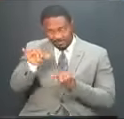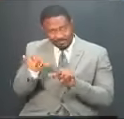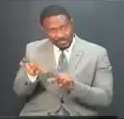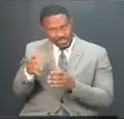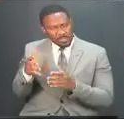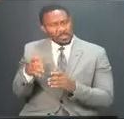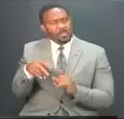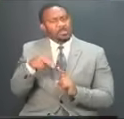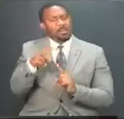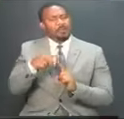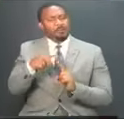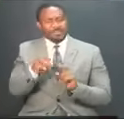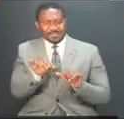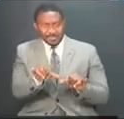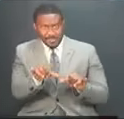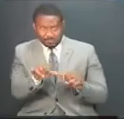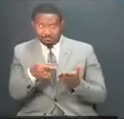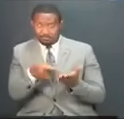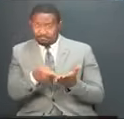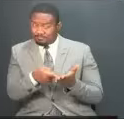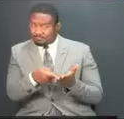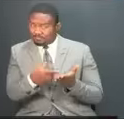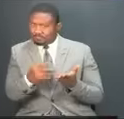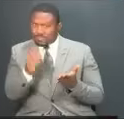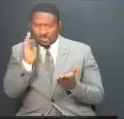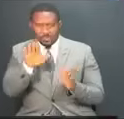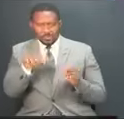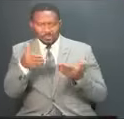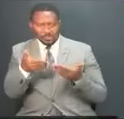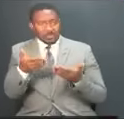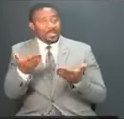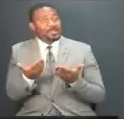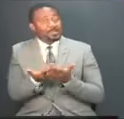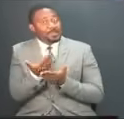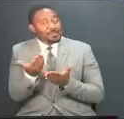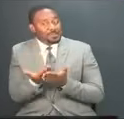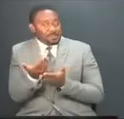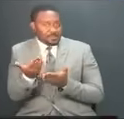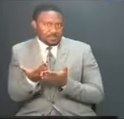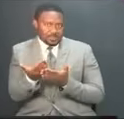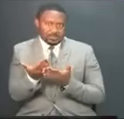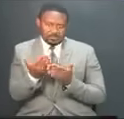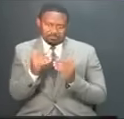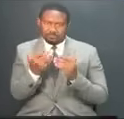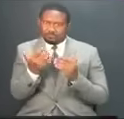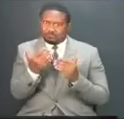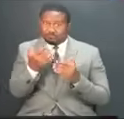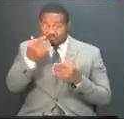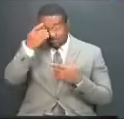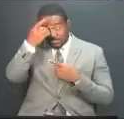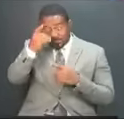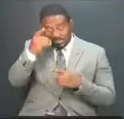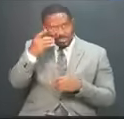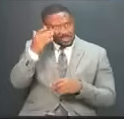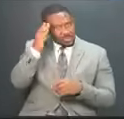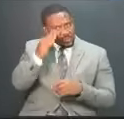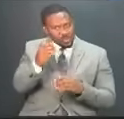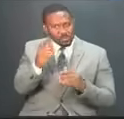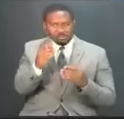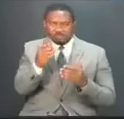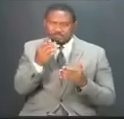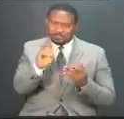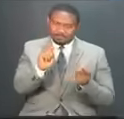stay application may yet introduce an additional layer that may prevent changes to the